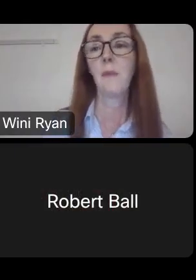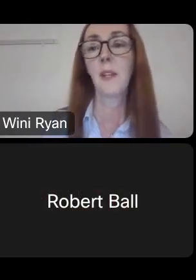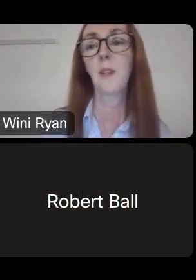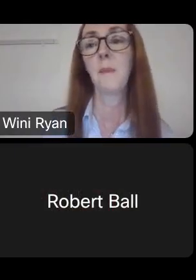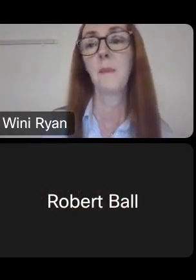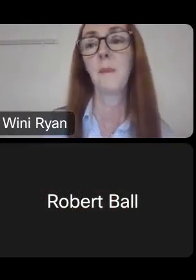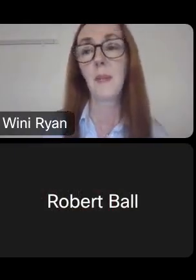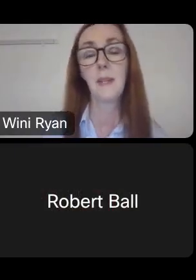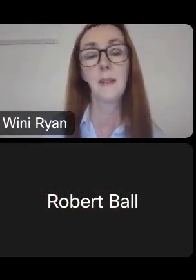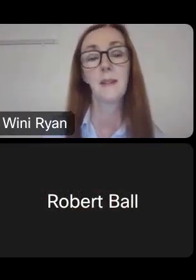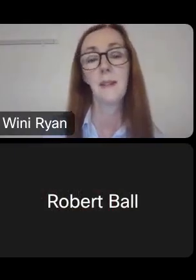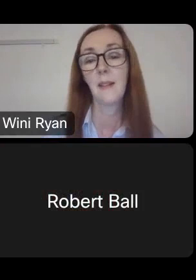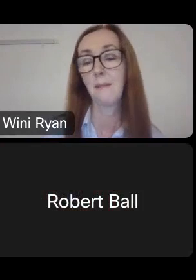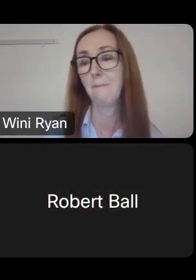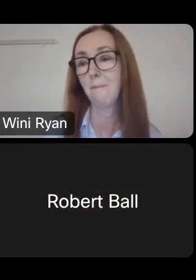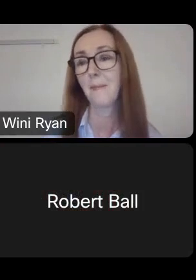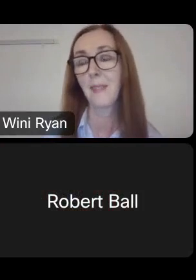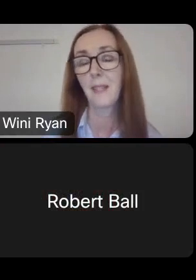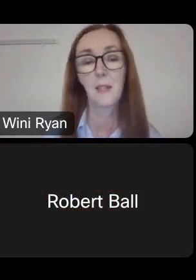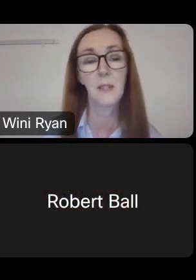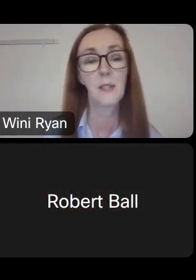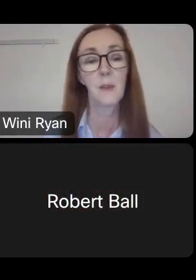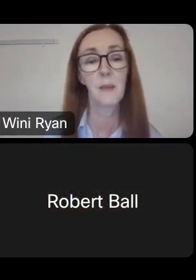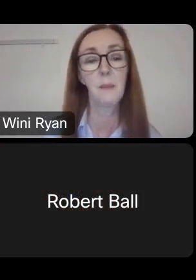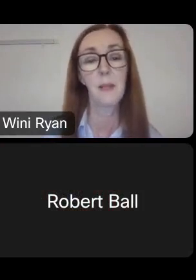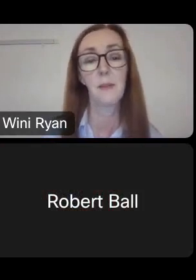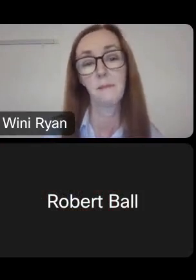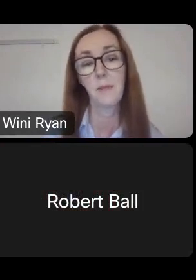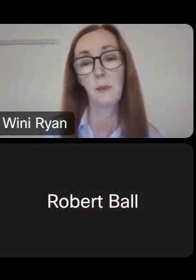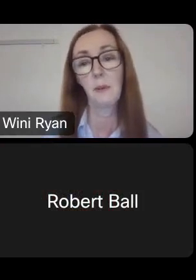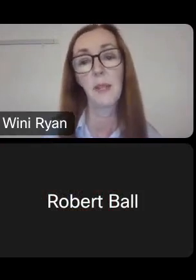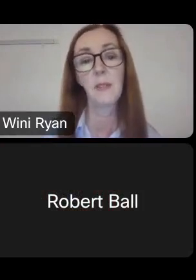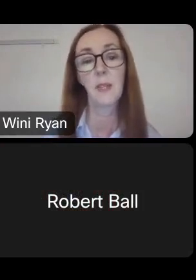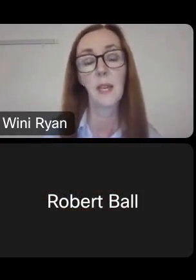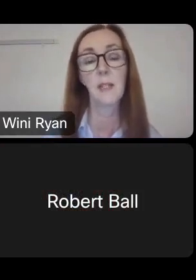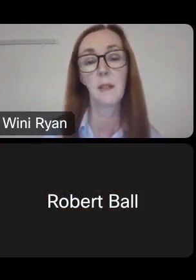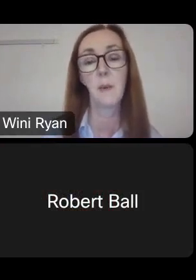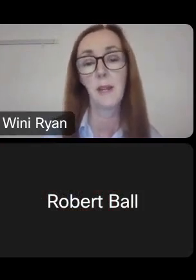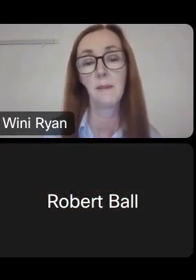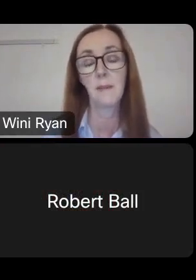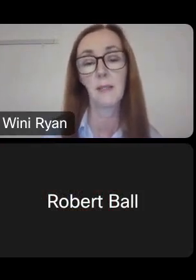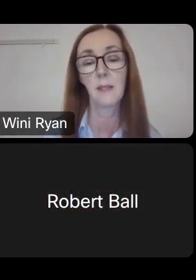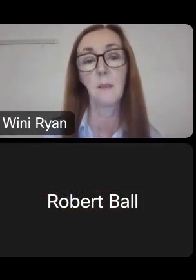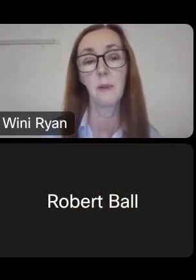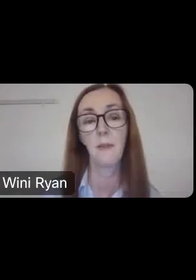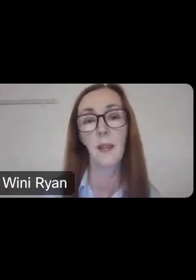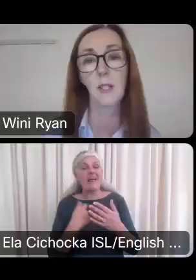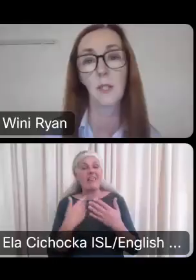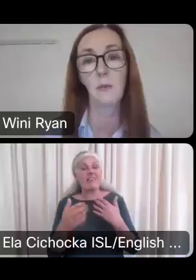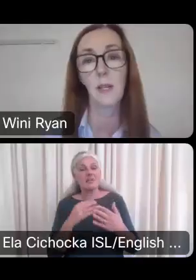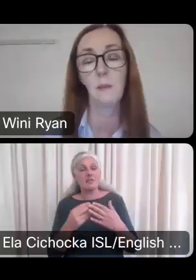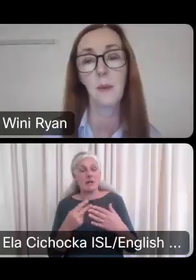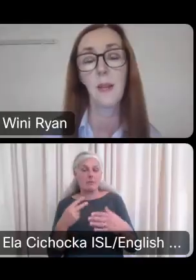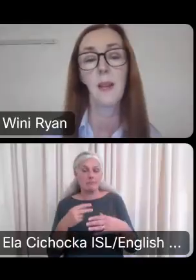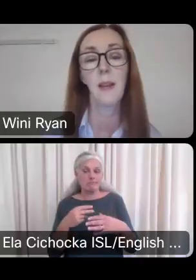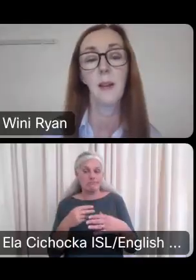a reflection might be, yeah, thanks, Lucy. So it might be there are things that get in the way. That's a simple reflection. I'm